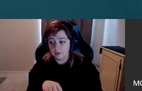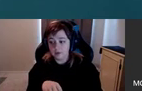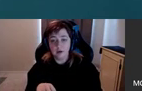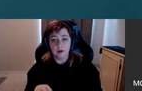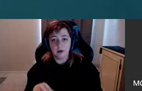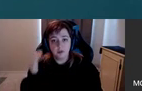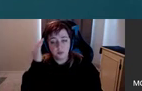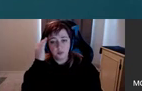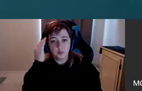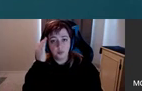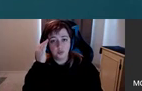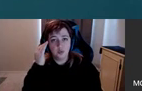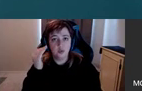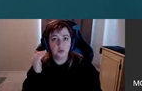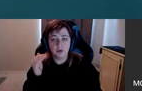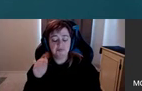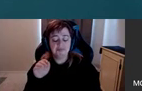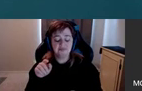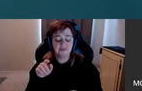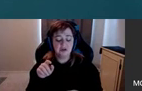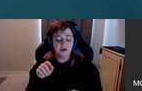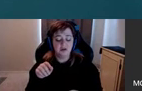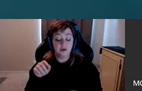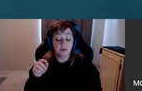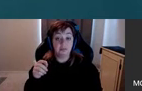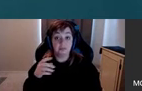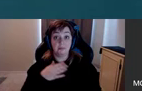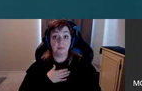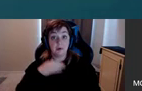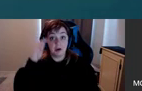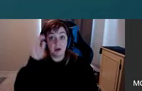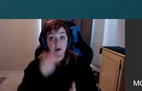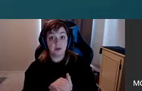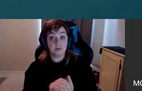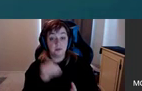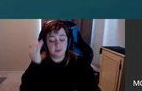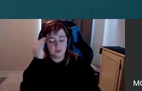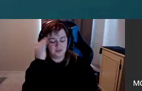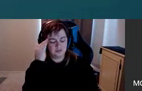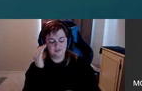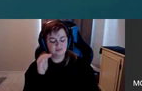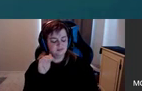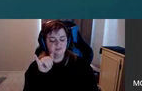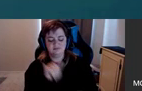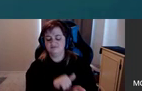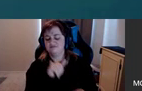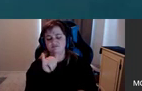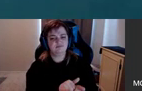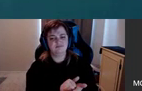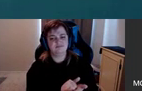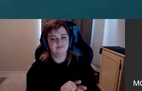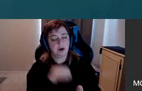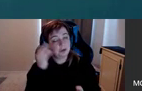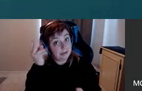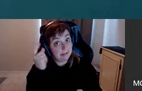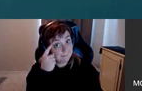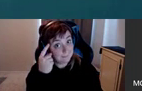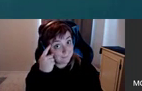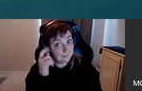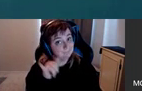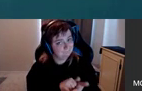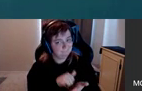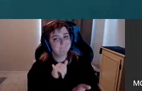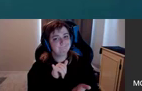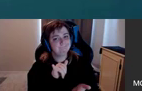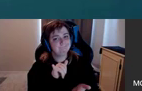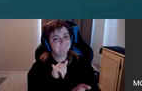impossible. Statistically, he cannot be elected. It's impossible, blah, blah, blah. Democrats have this, this, and this. Republicans don't have this, this, and